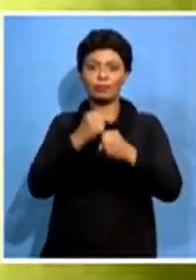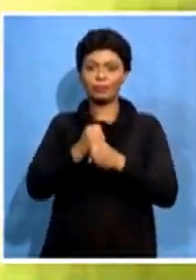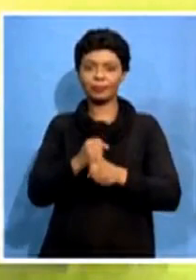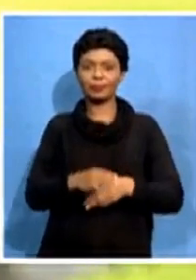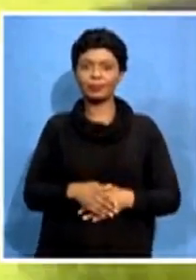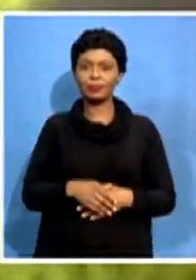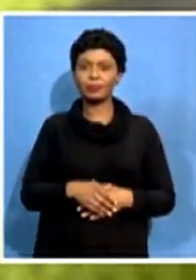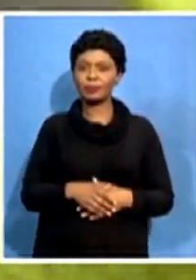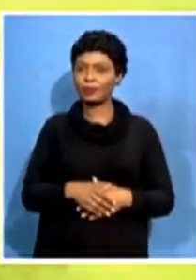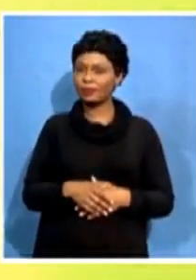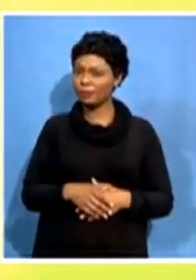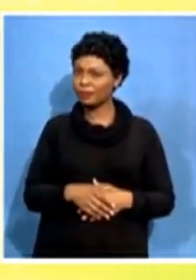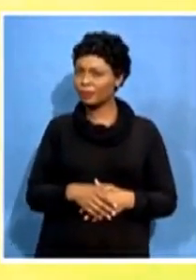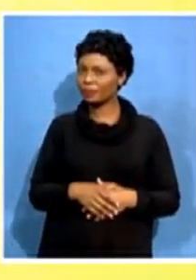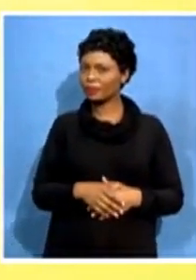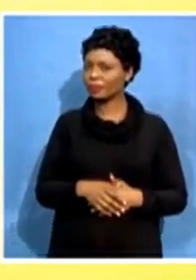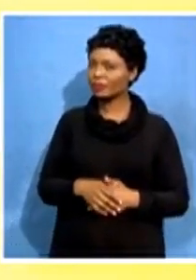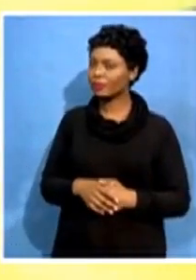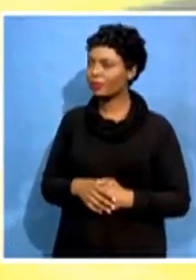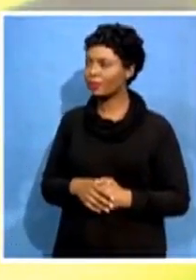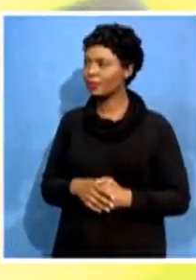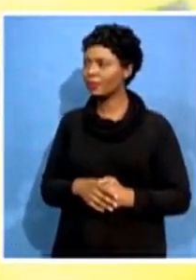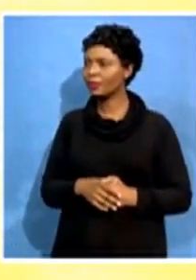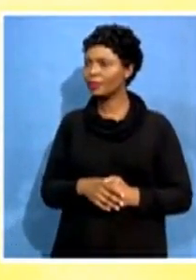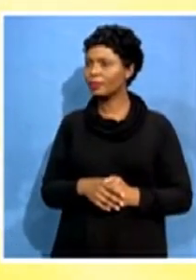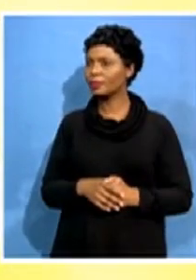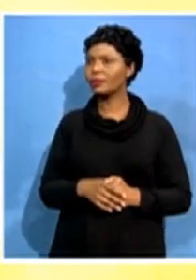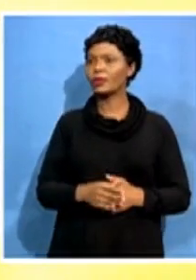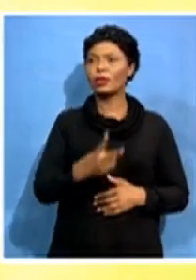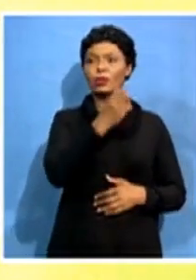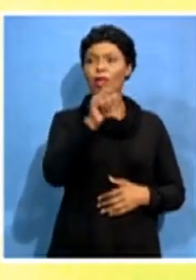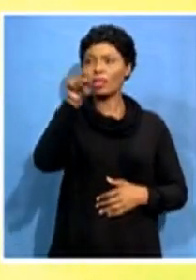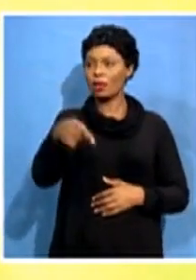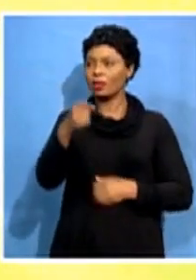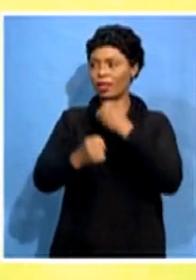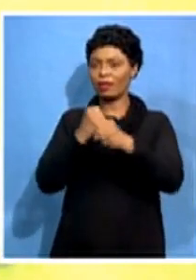annum, 200,000. 200,000 vehicles per annum get produced